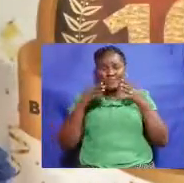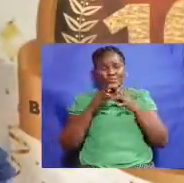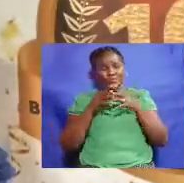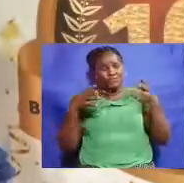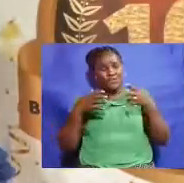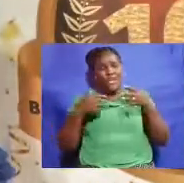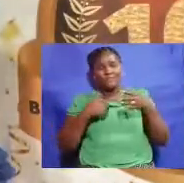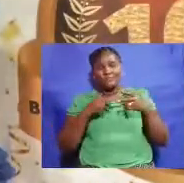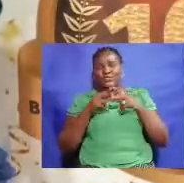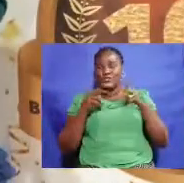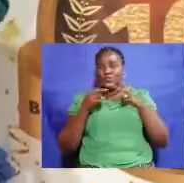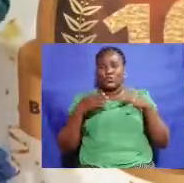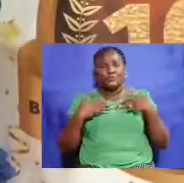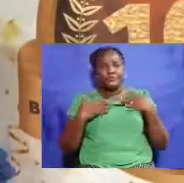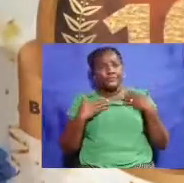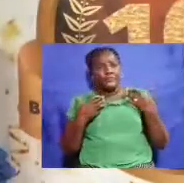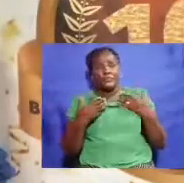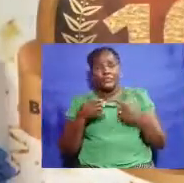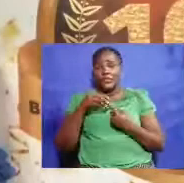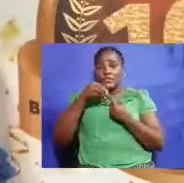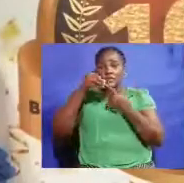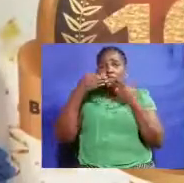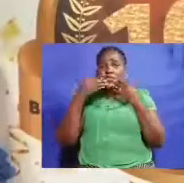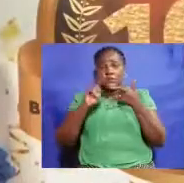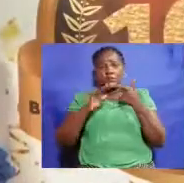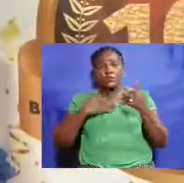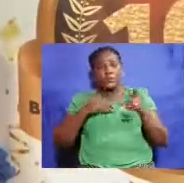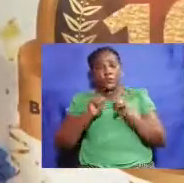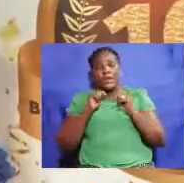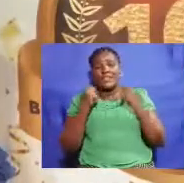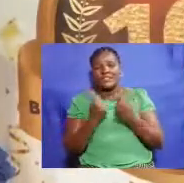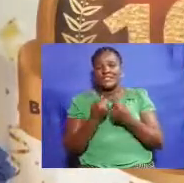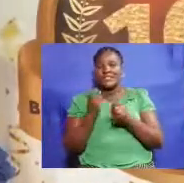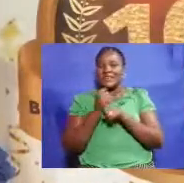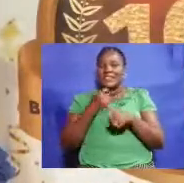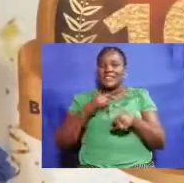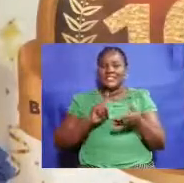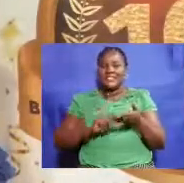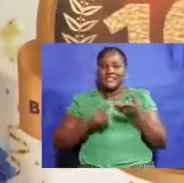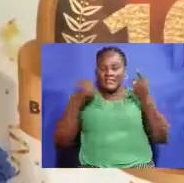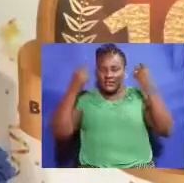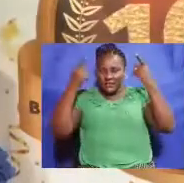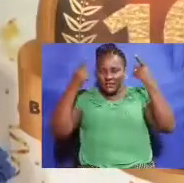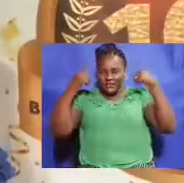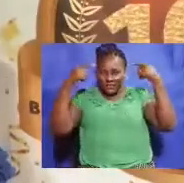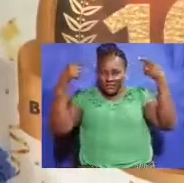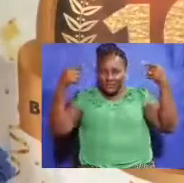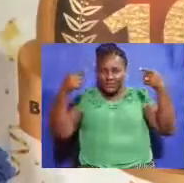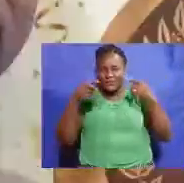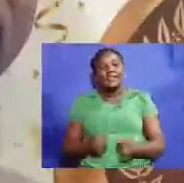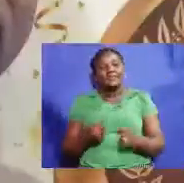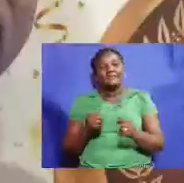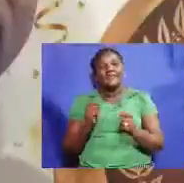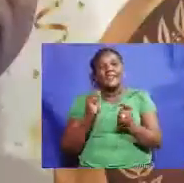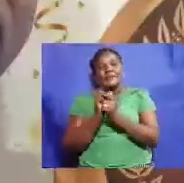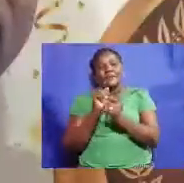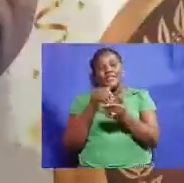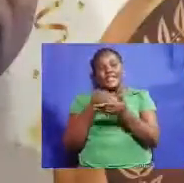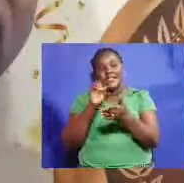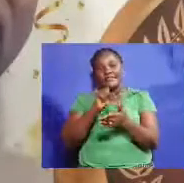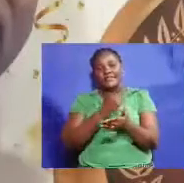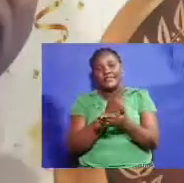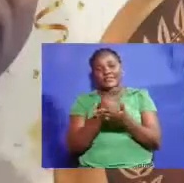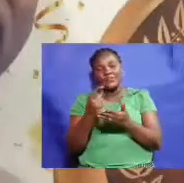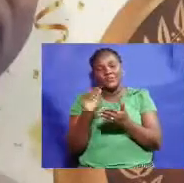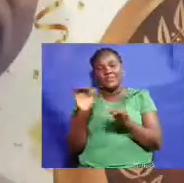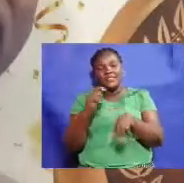very grateful. Special thanks to my crew for making this happen. I'm indeed very, very grateful. I'm going to come your way